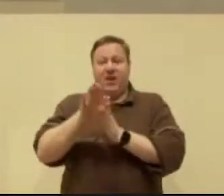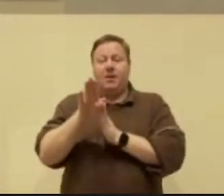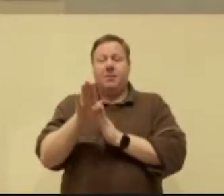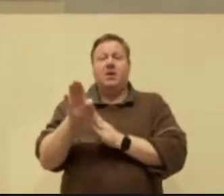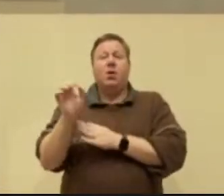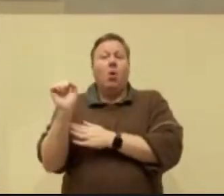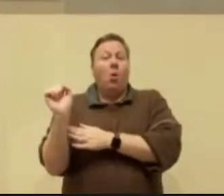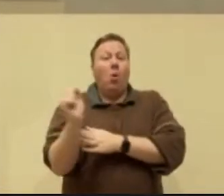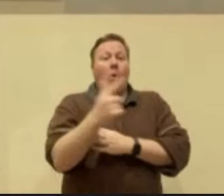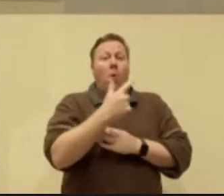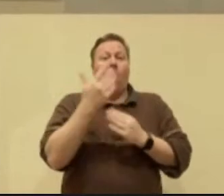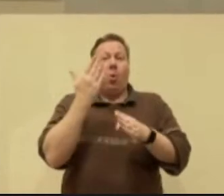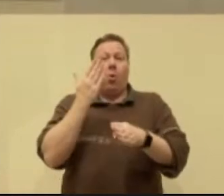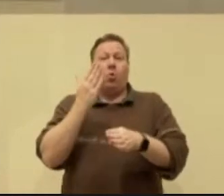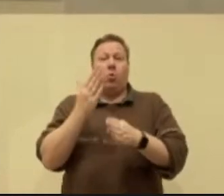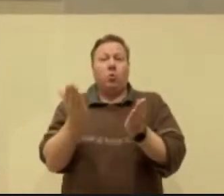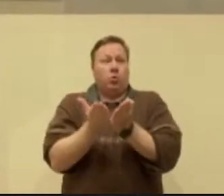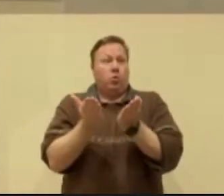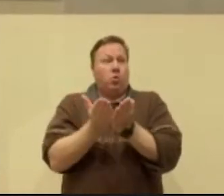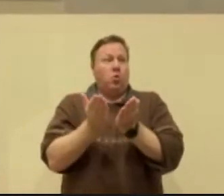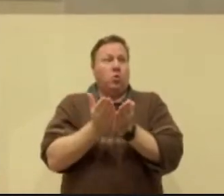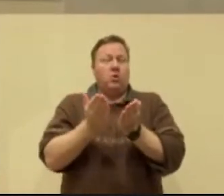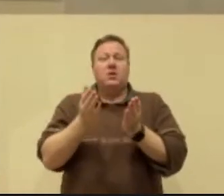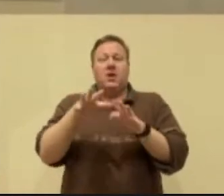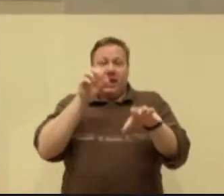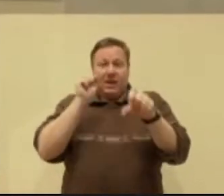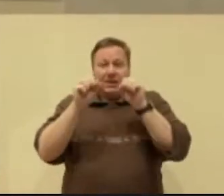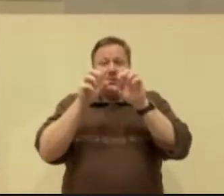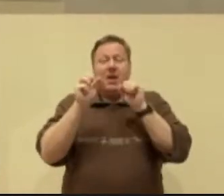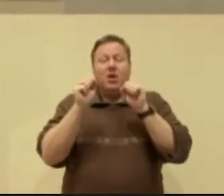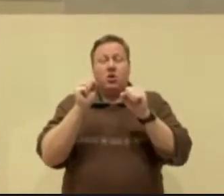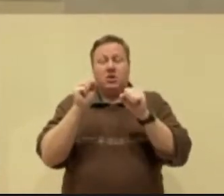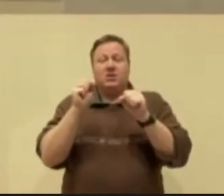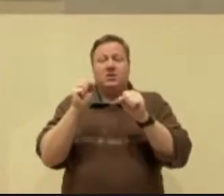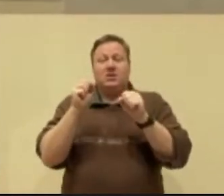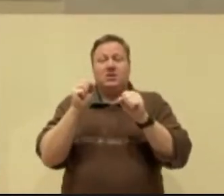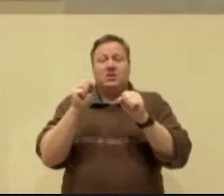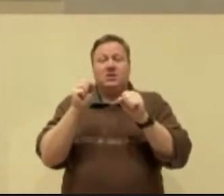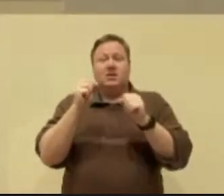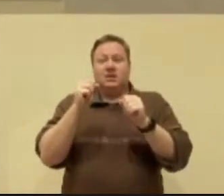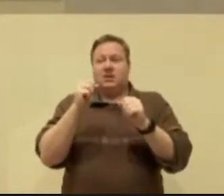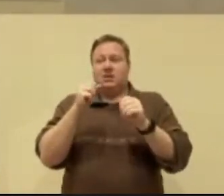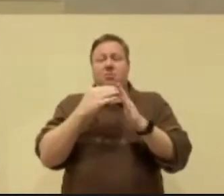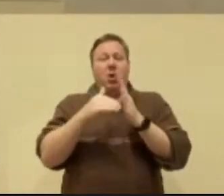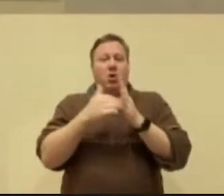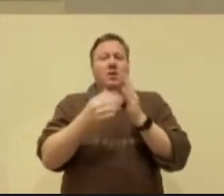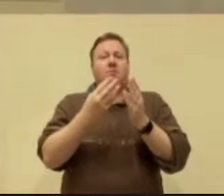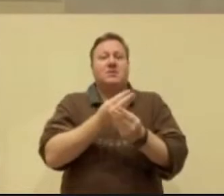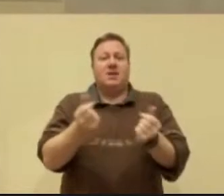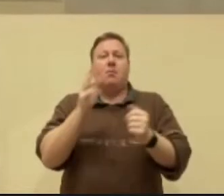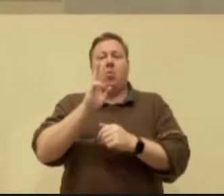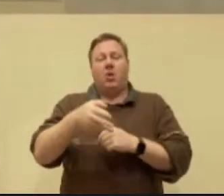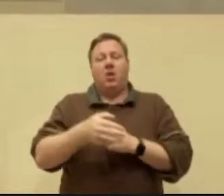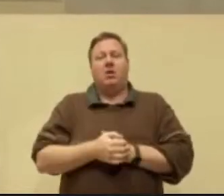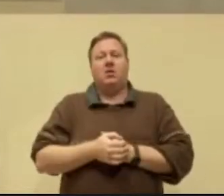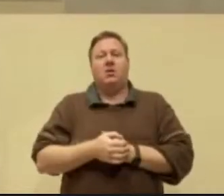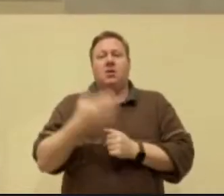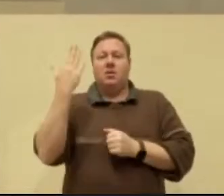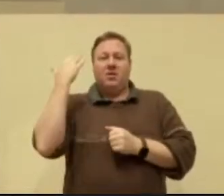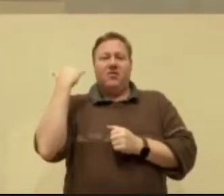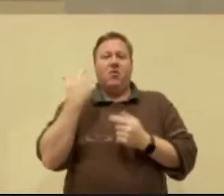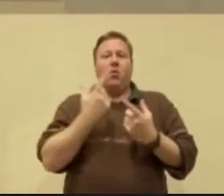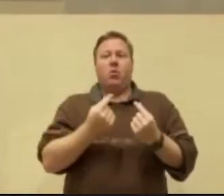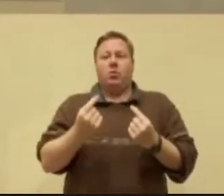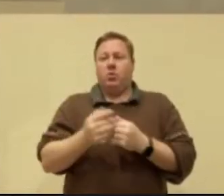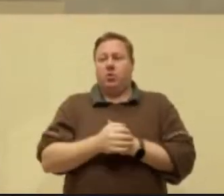will be experiencing some of of the campaign what we have done in the previous month we did one